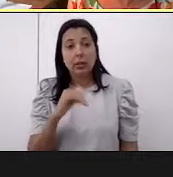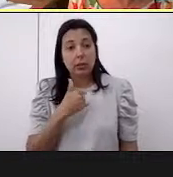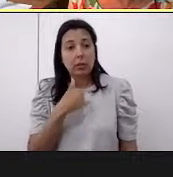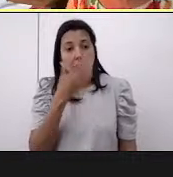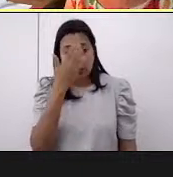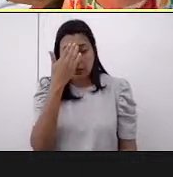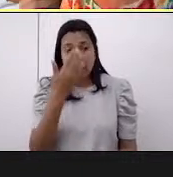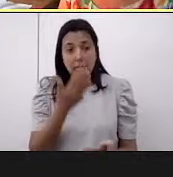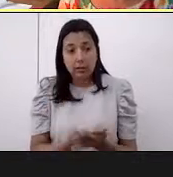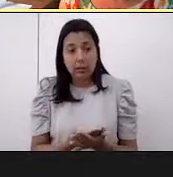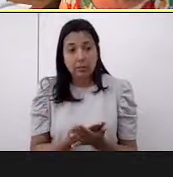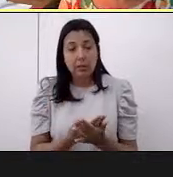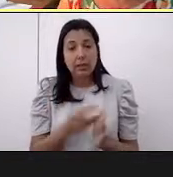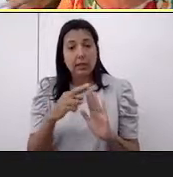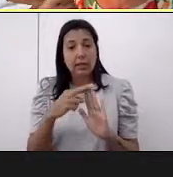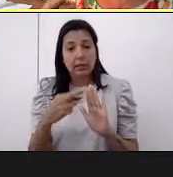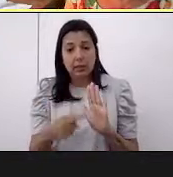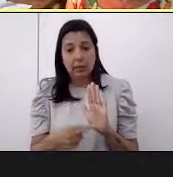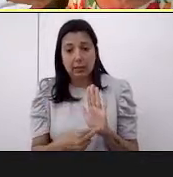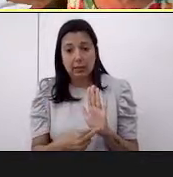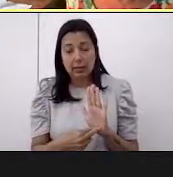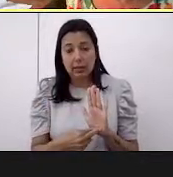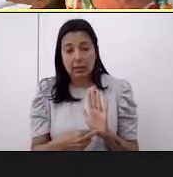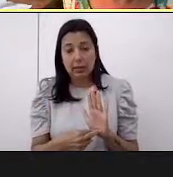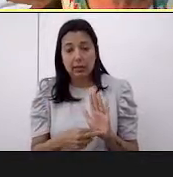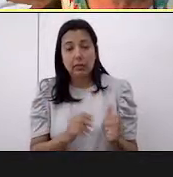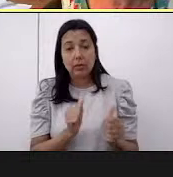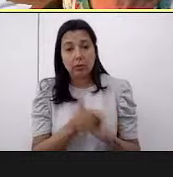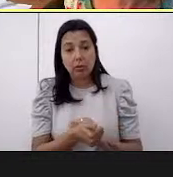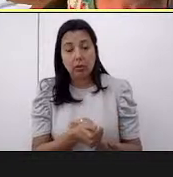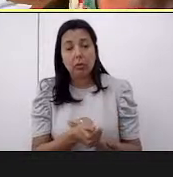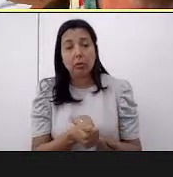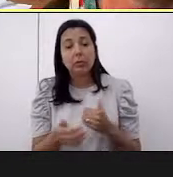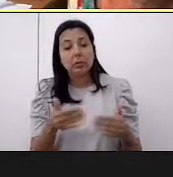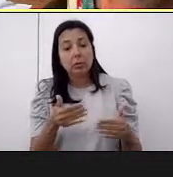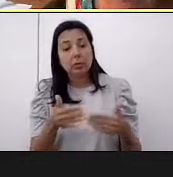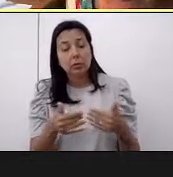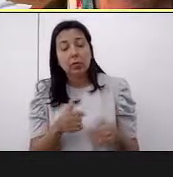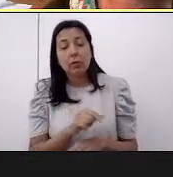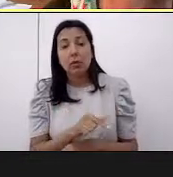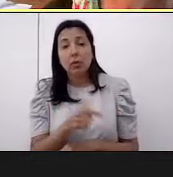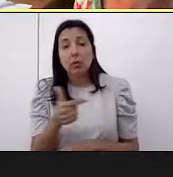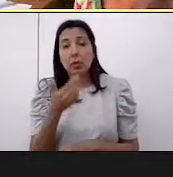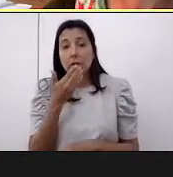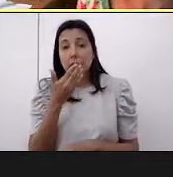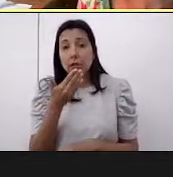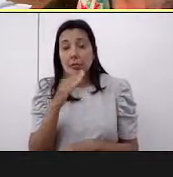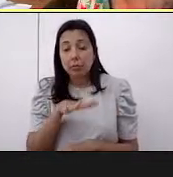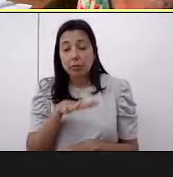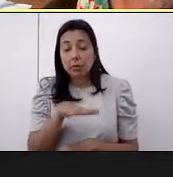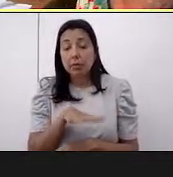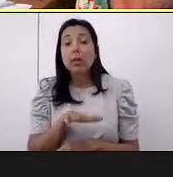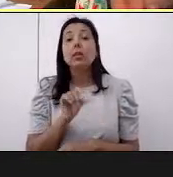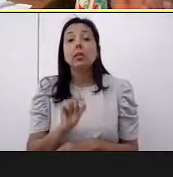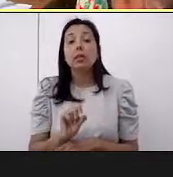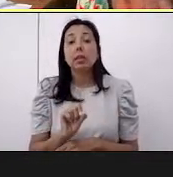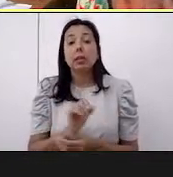the game of the argumentation in these two types of spaces are different.